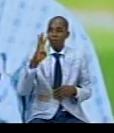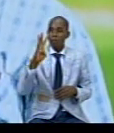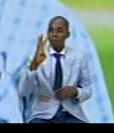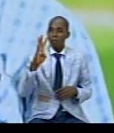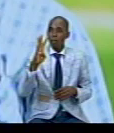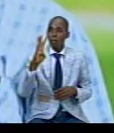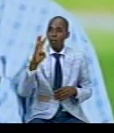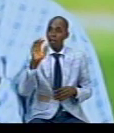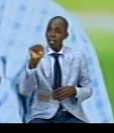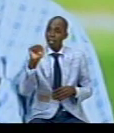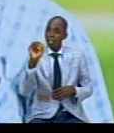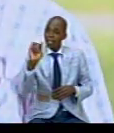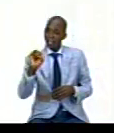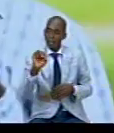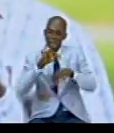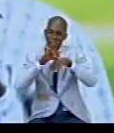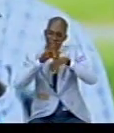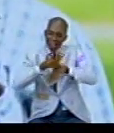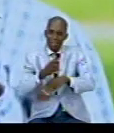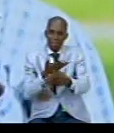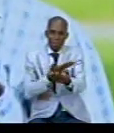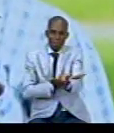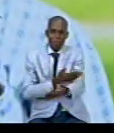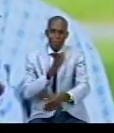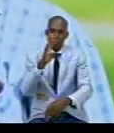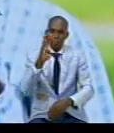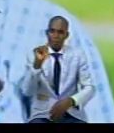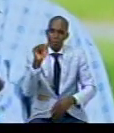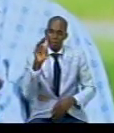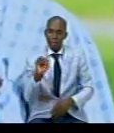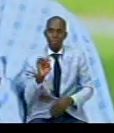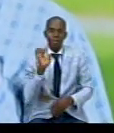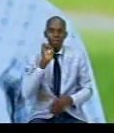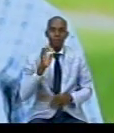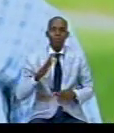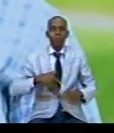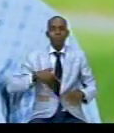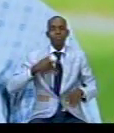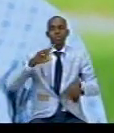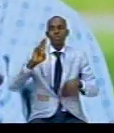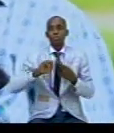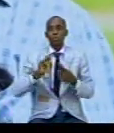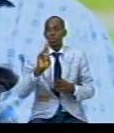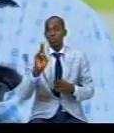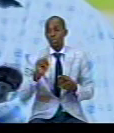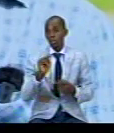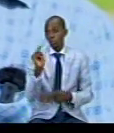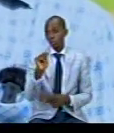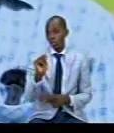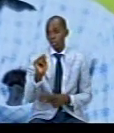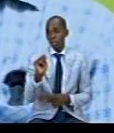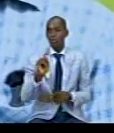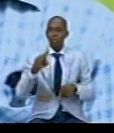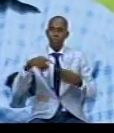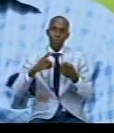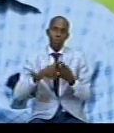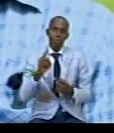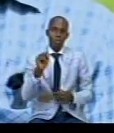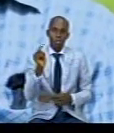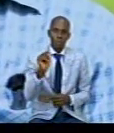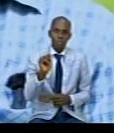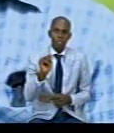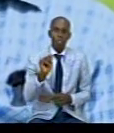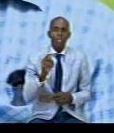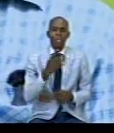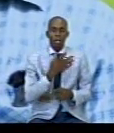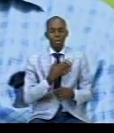4 a.m. in the morning, I was pressed. So I decided to go to the toilet. So when I came back, I shut the door and